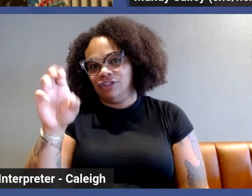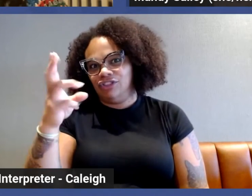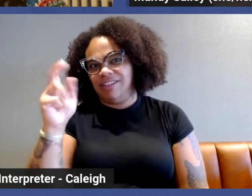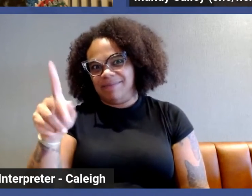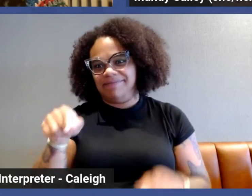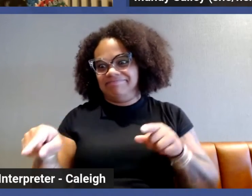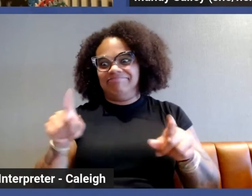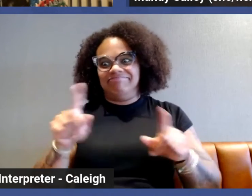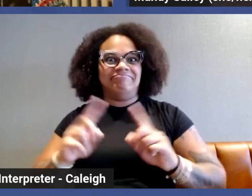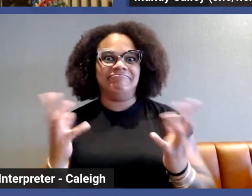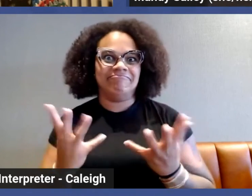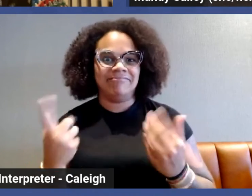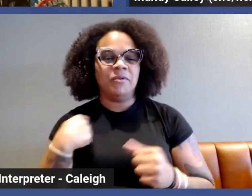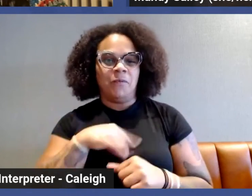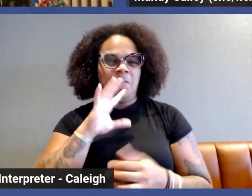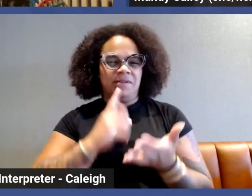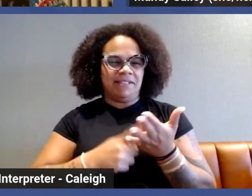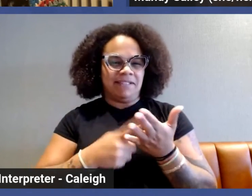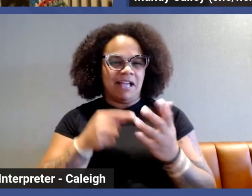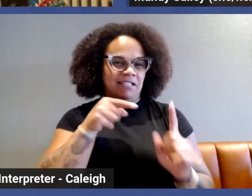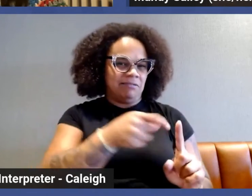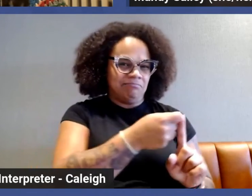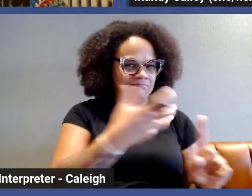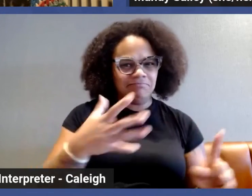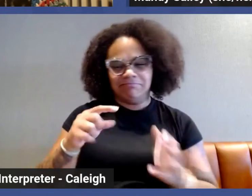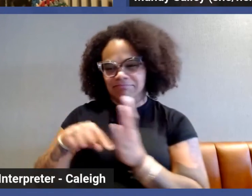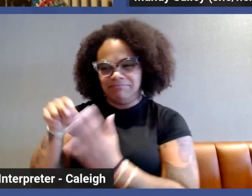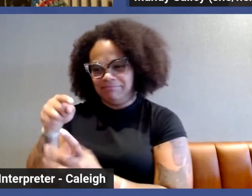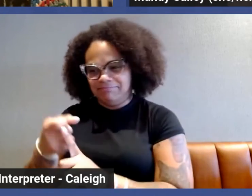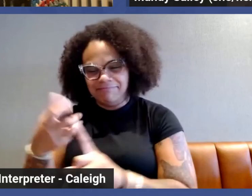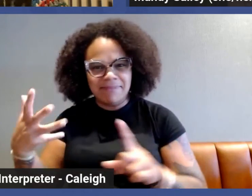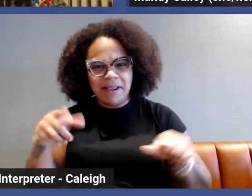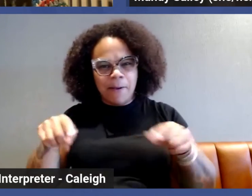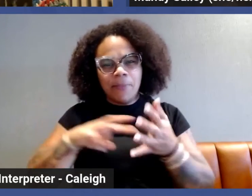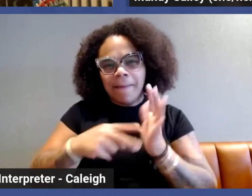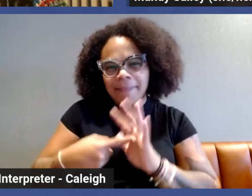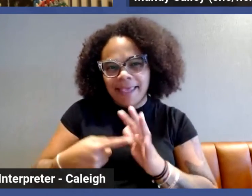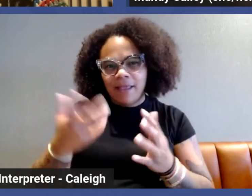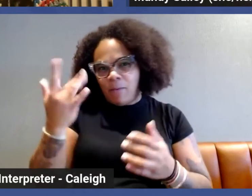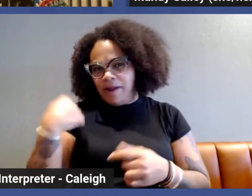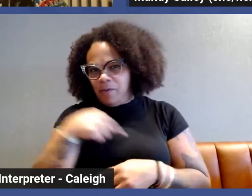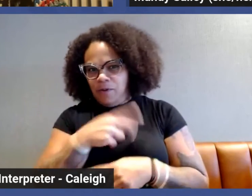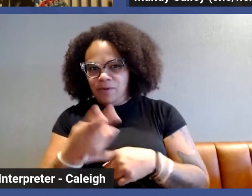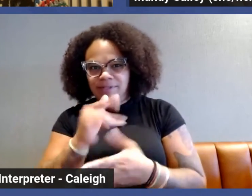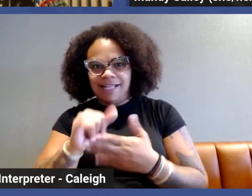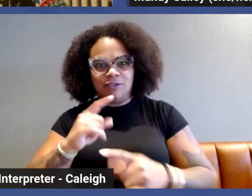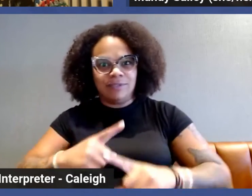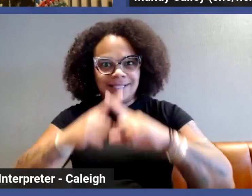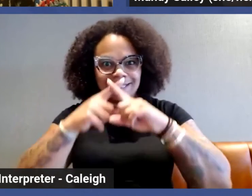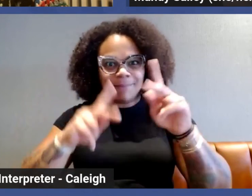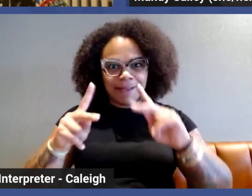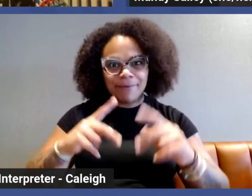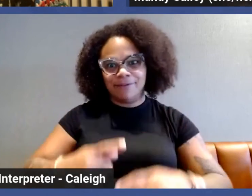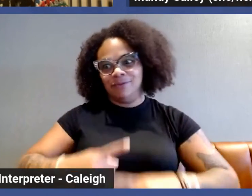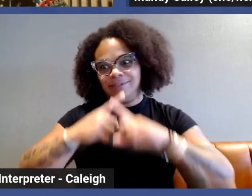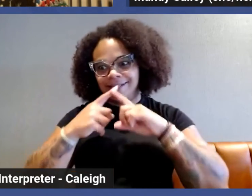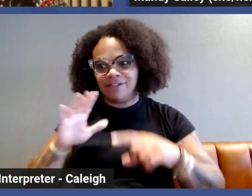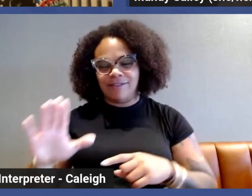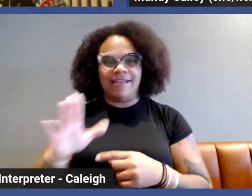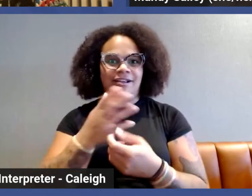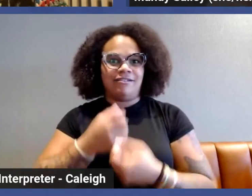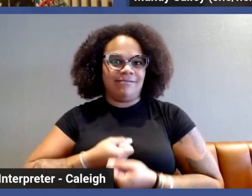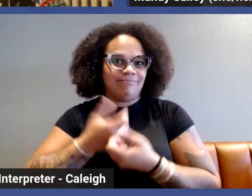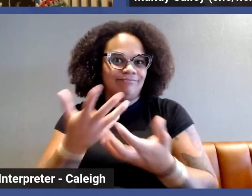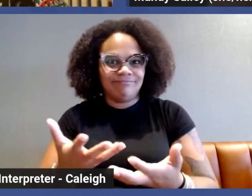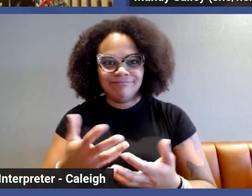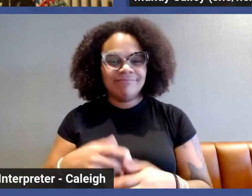and why do we get to use it to censor people and censor sexual expression. That's coming up this